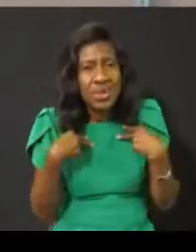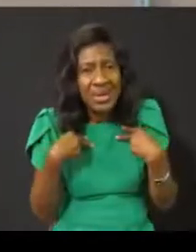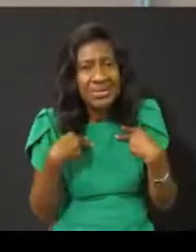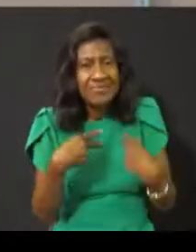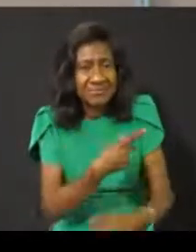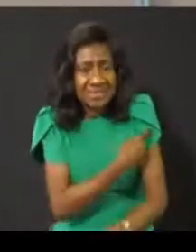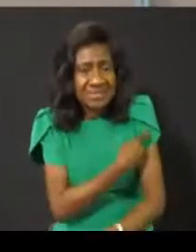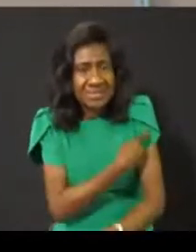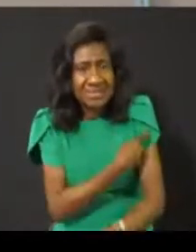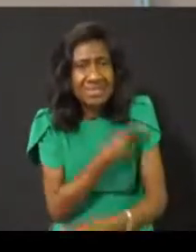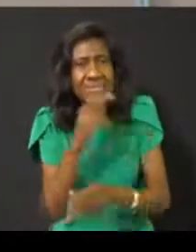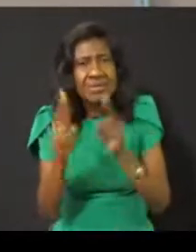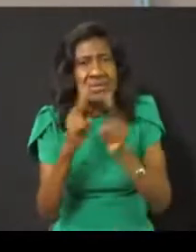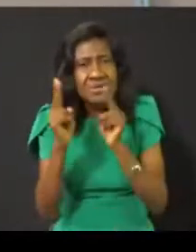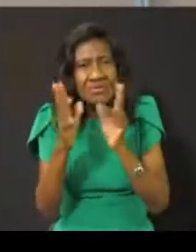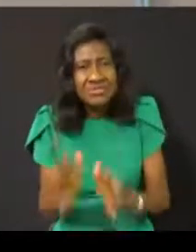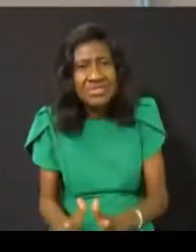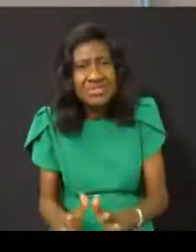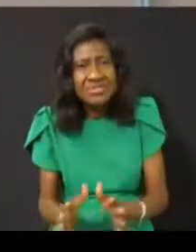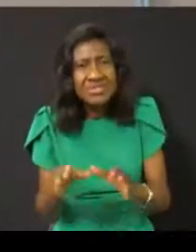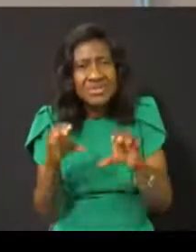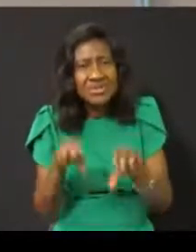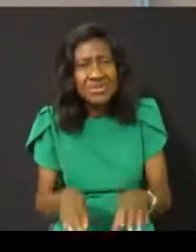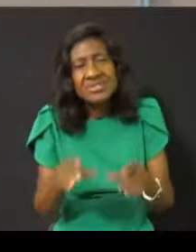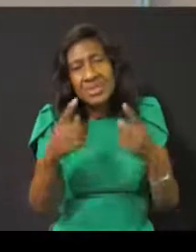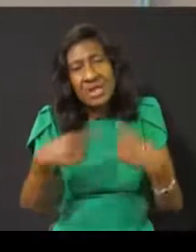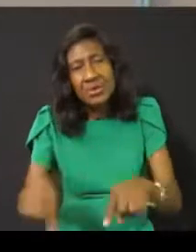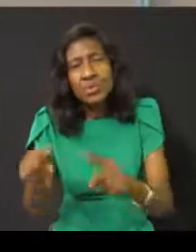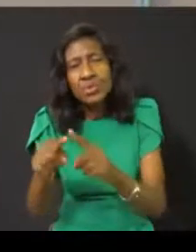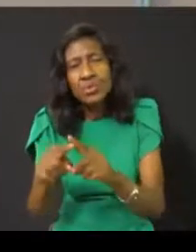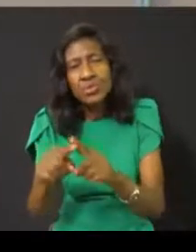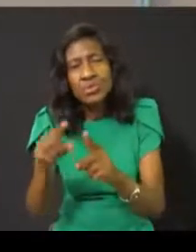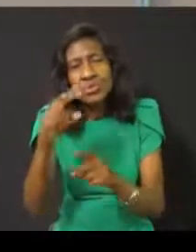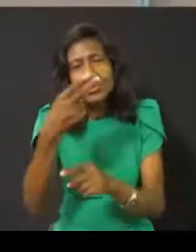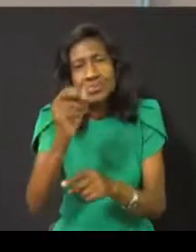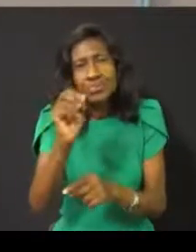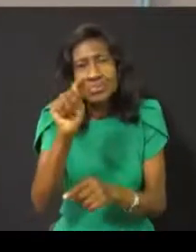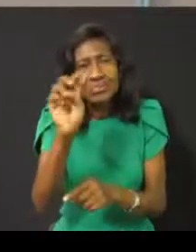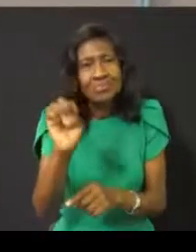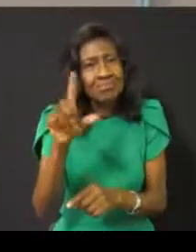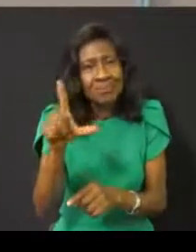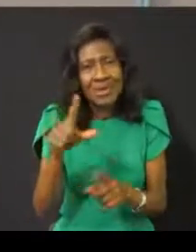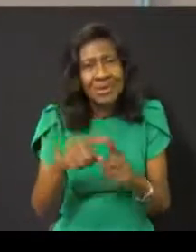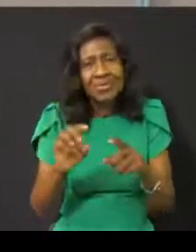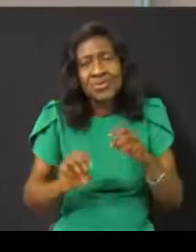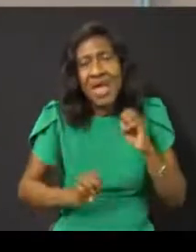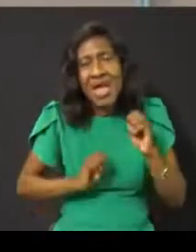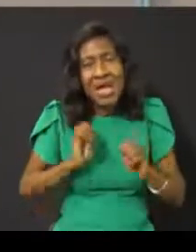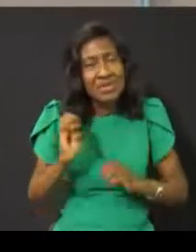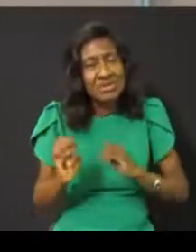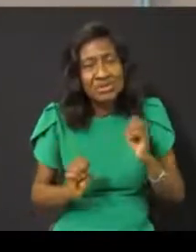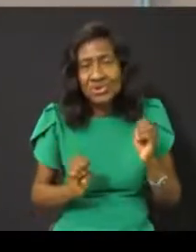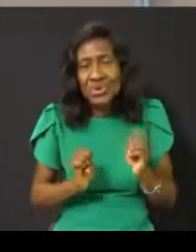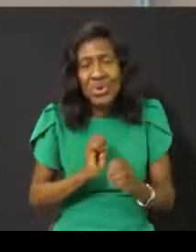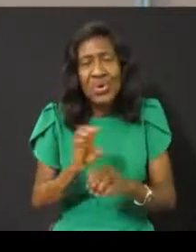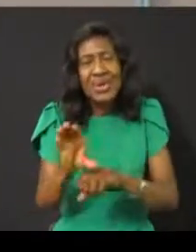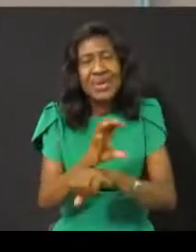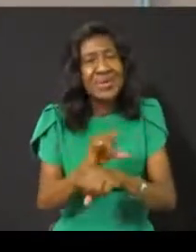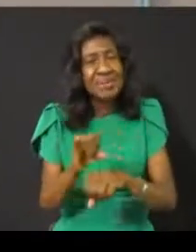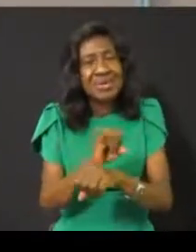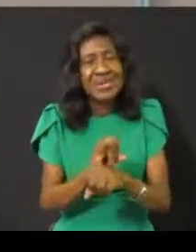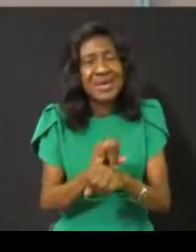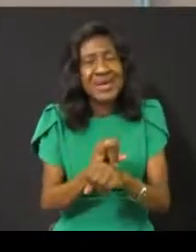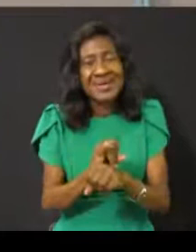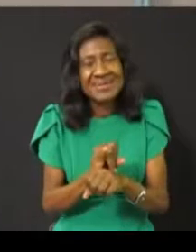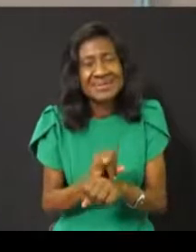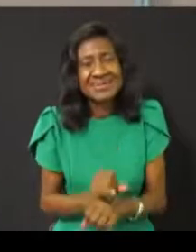arrival, visitors will be allowed to head straight to their hotels to begin enjoying all that the Cayman Islands vacations